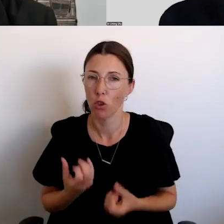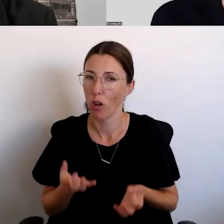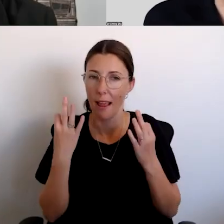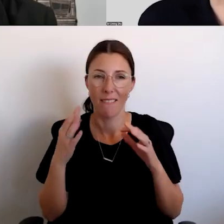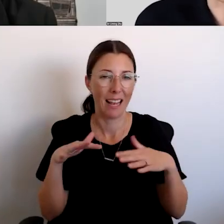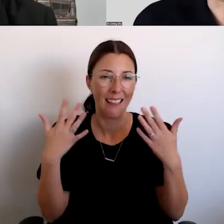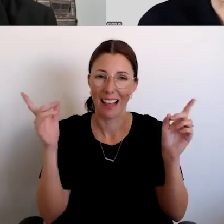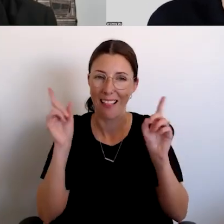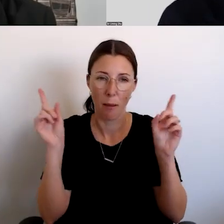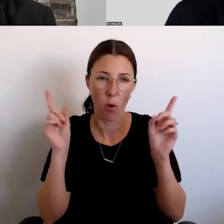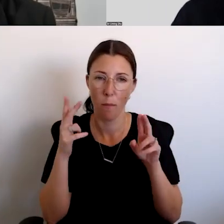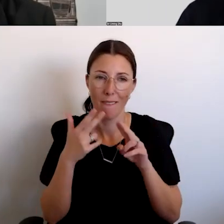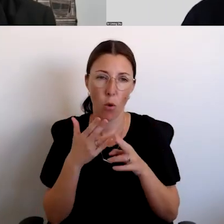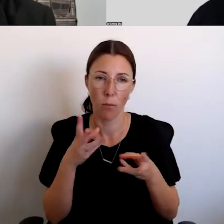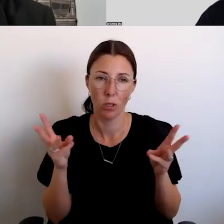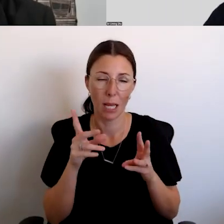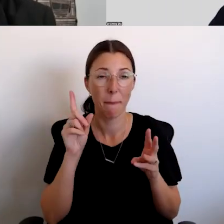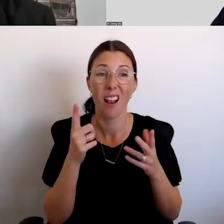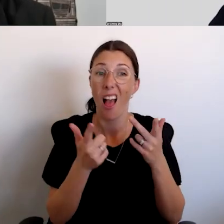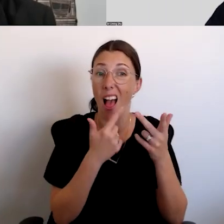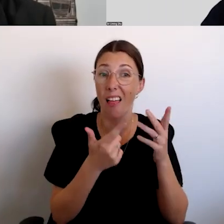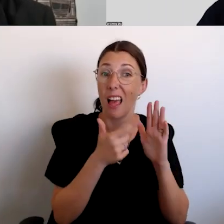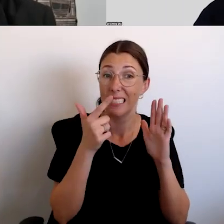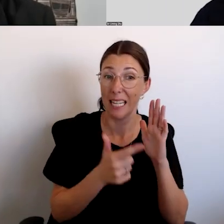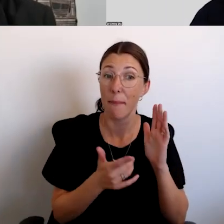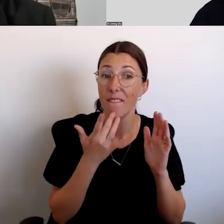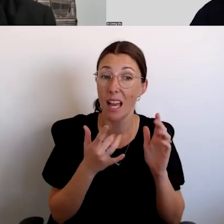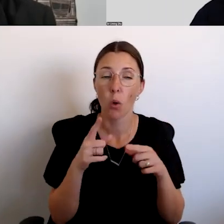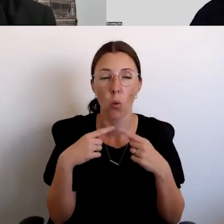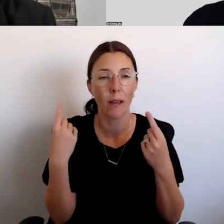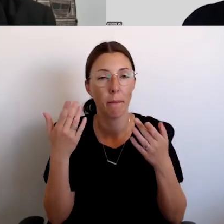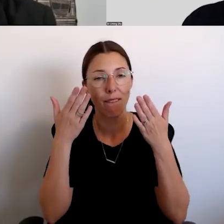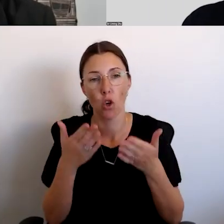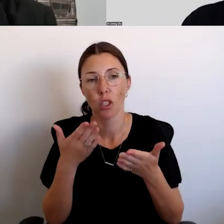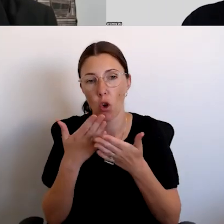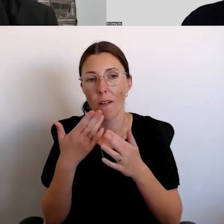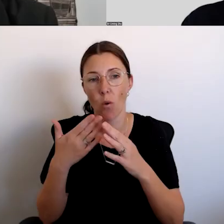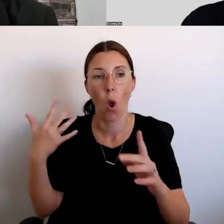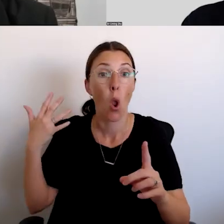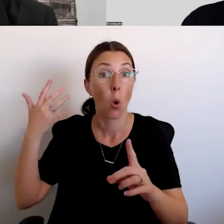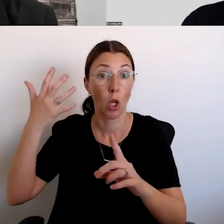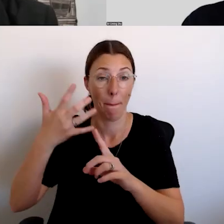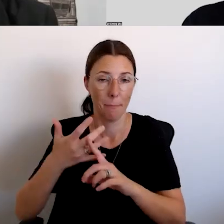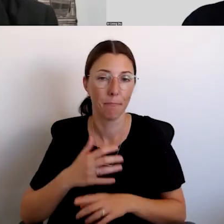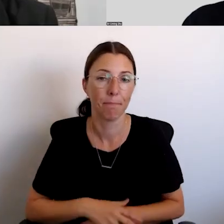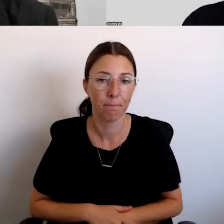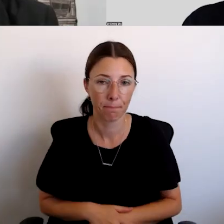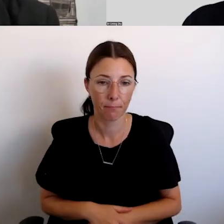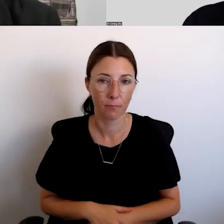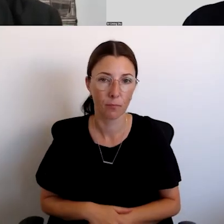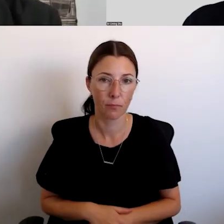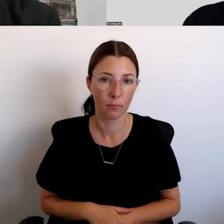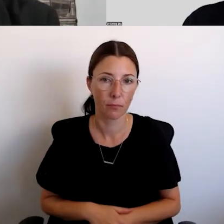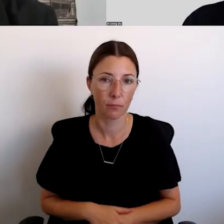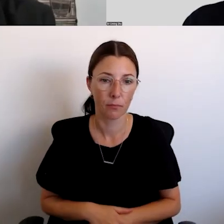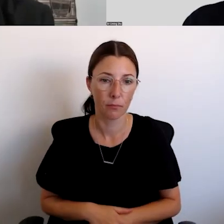audio deepfakes and other things, we have been working on it for a while. Mm. Yeah, wonderful. That's good